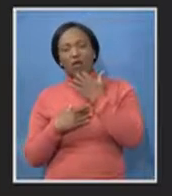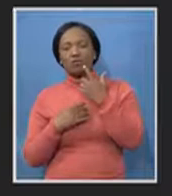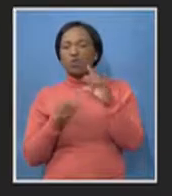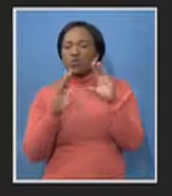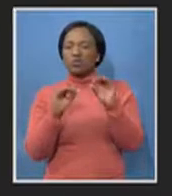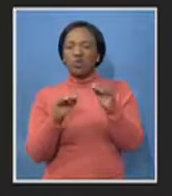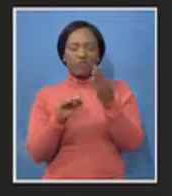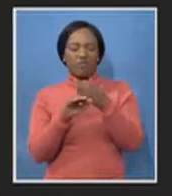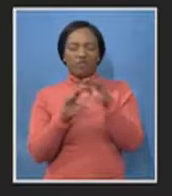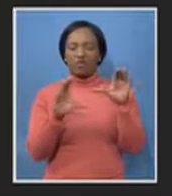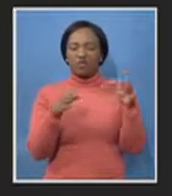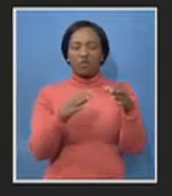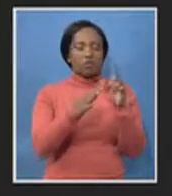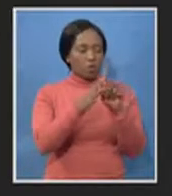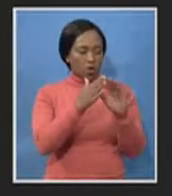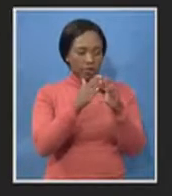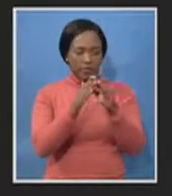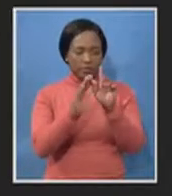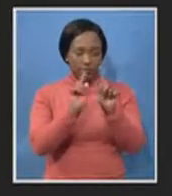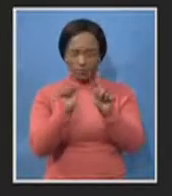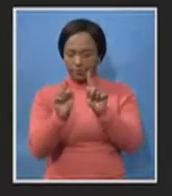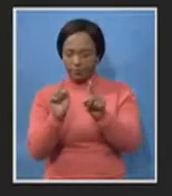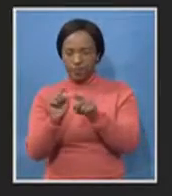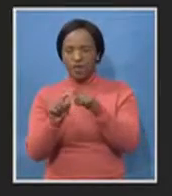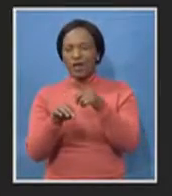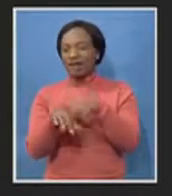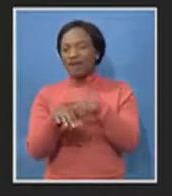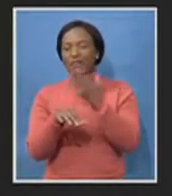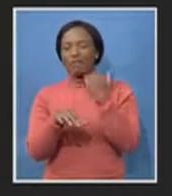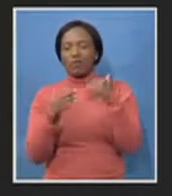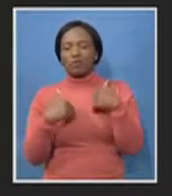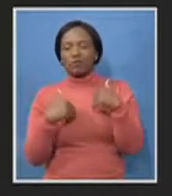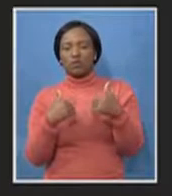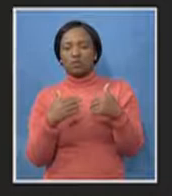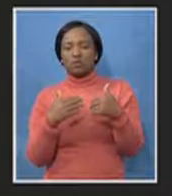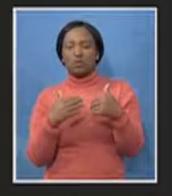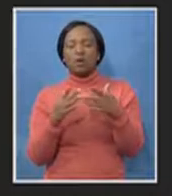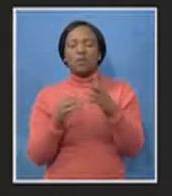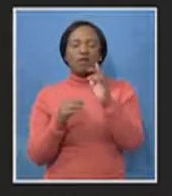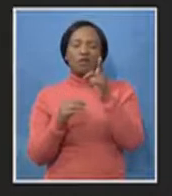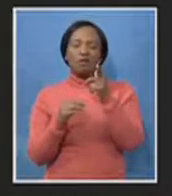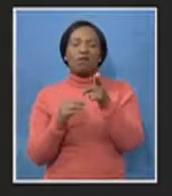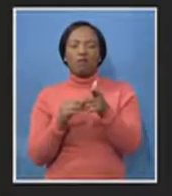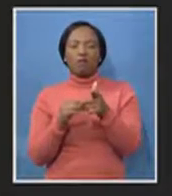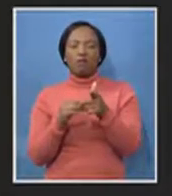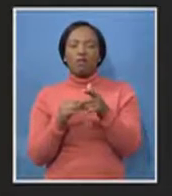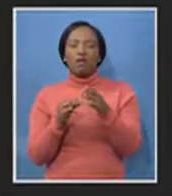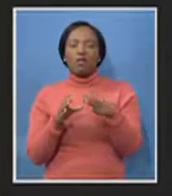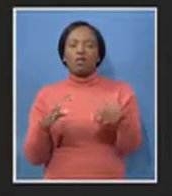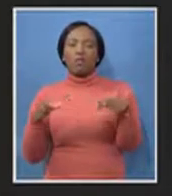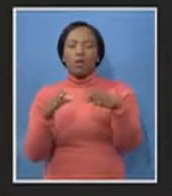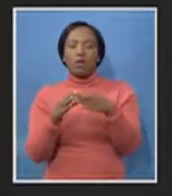when the epidemic starts to come, the curve starts to come down, pooling may well be introduced at a later stage. Thank you.